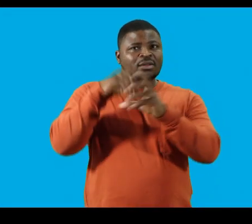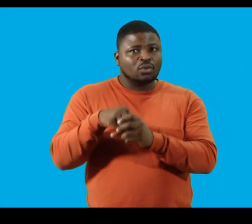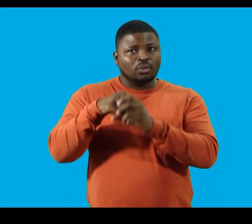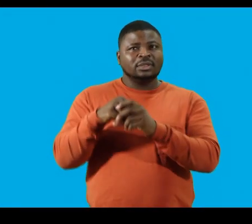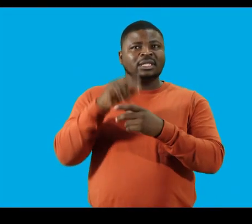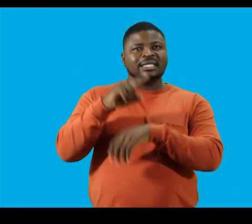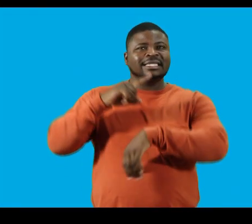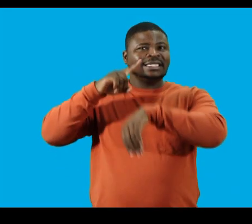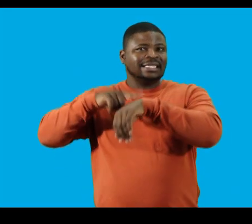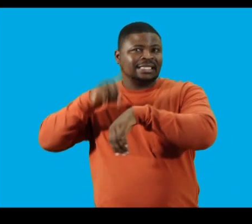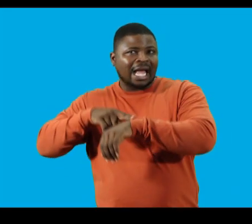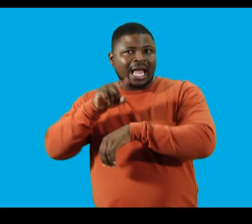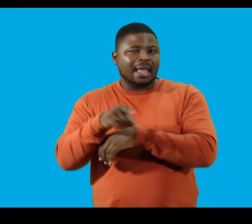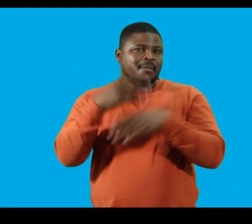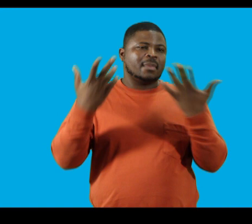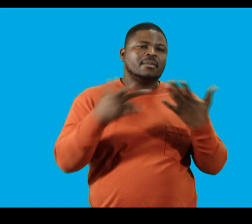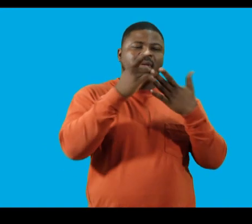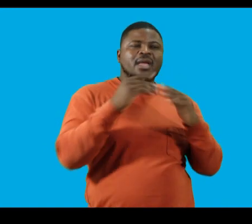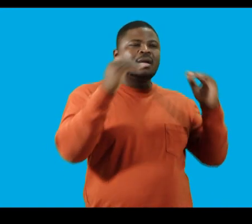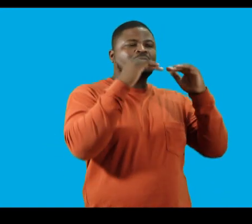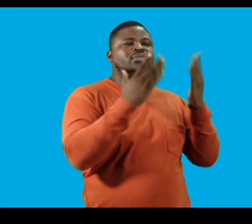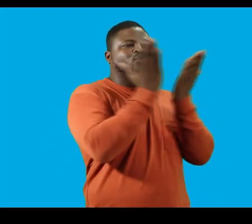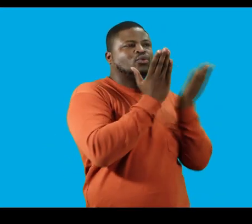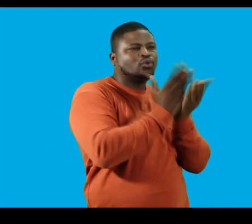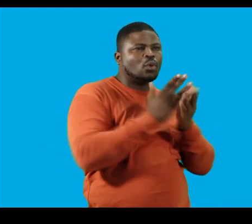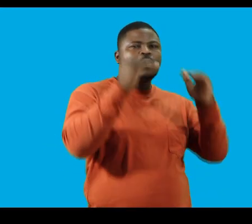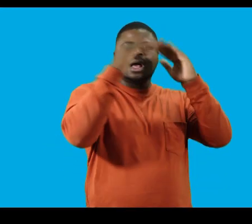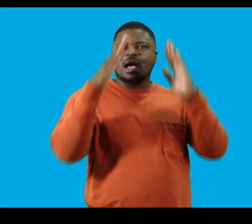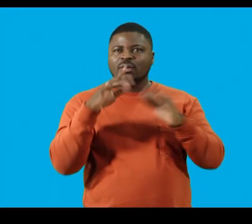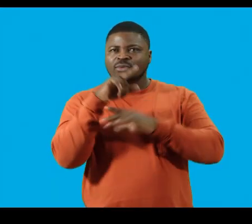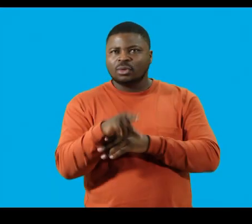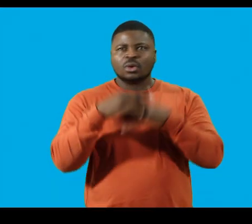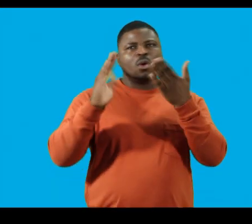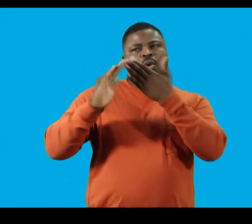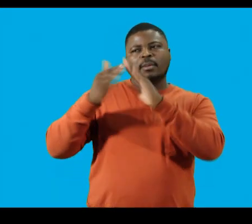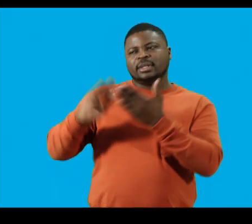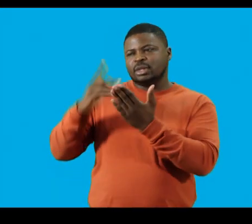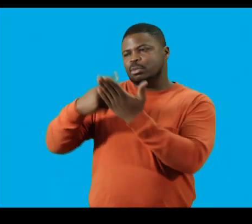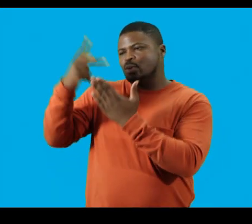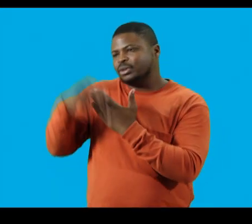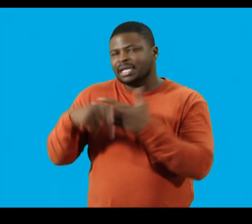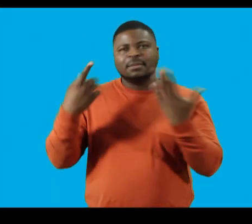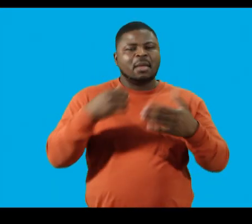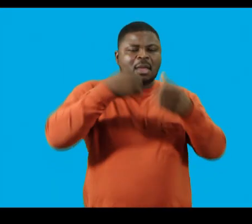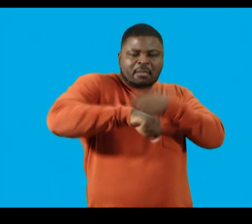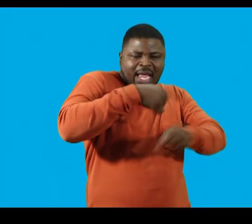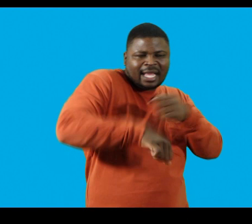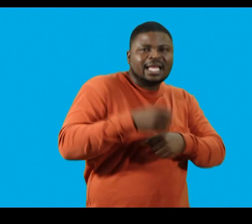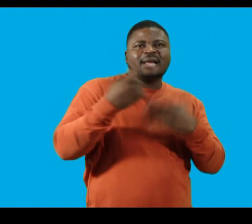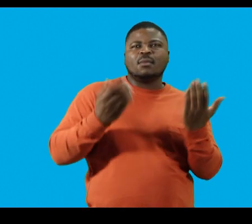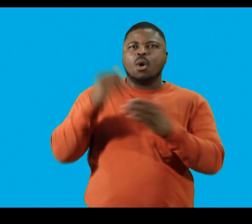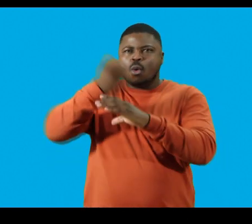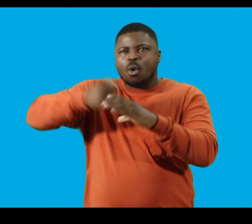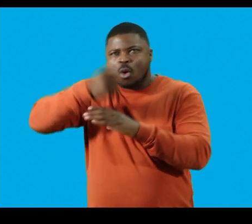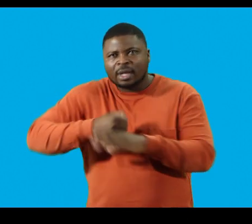time. That will be household, school, and wider community projects like baking,